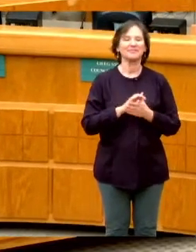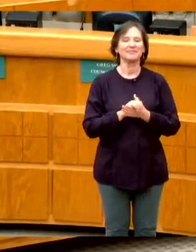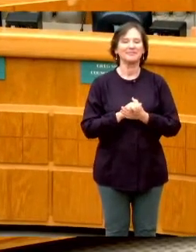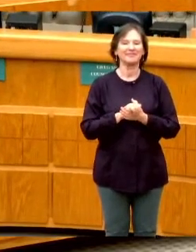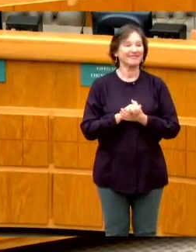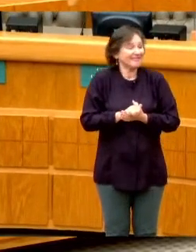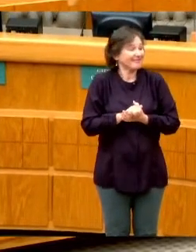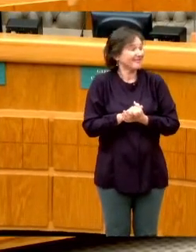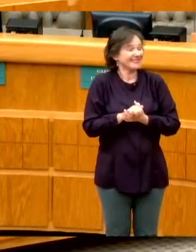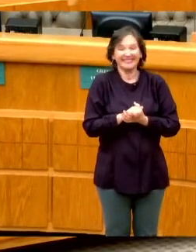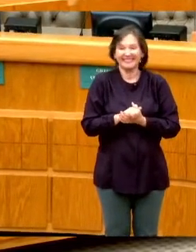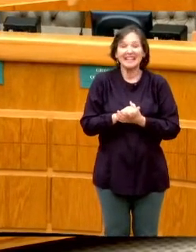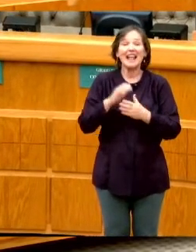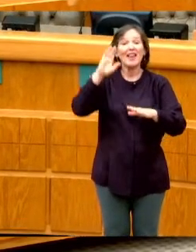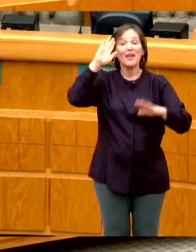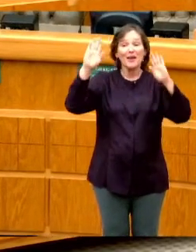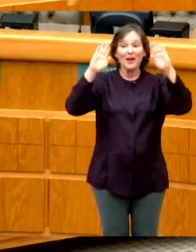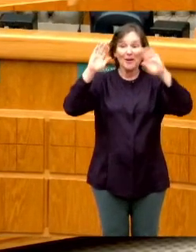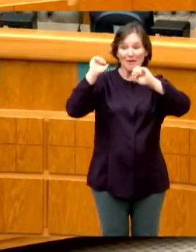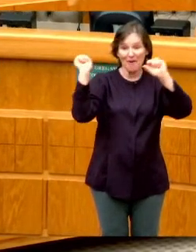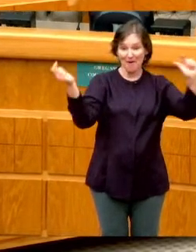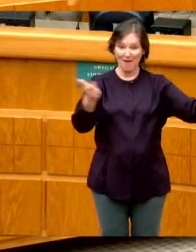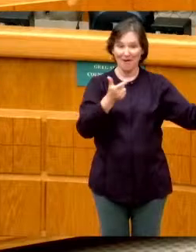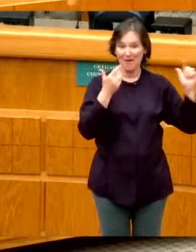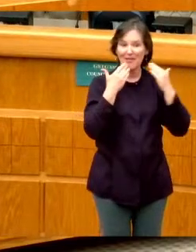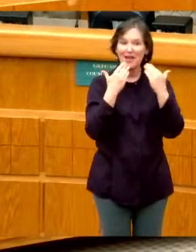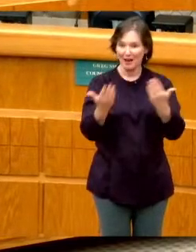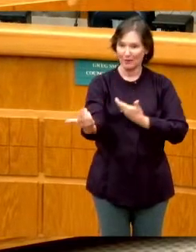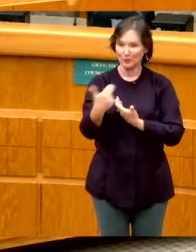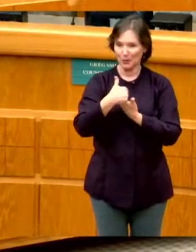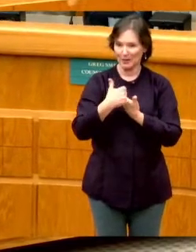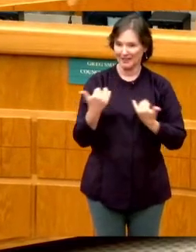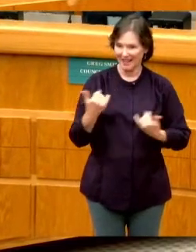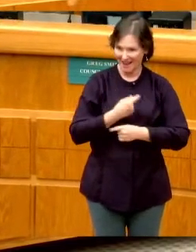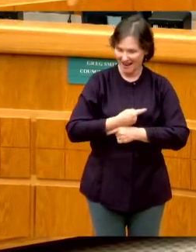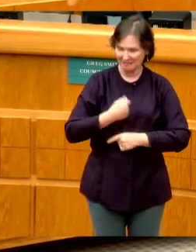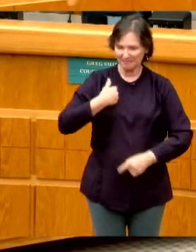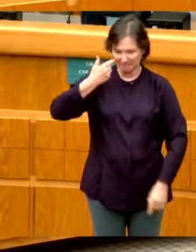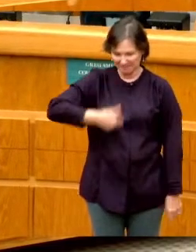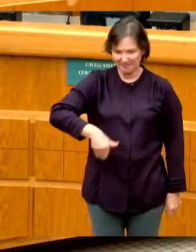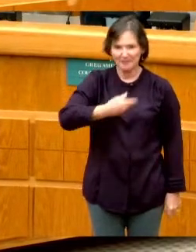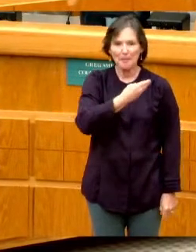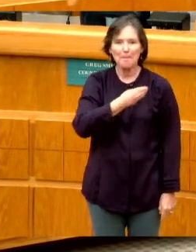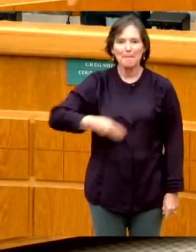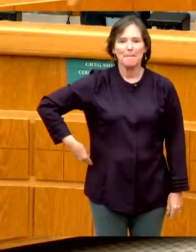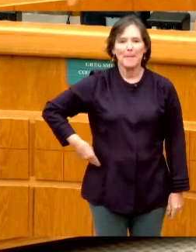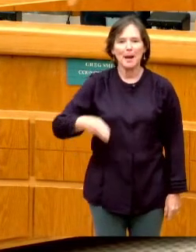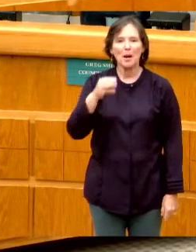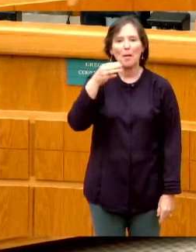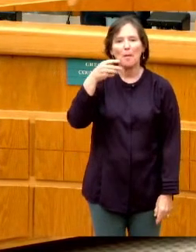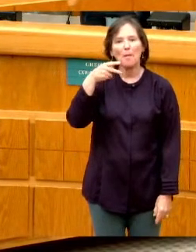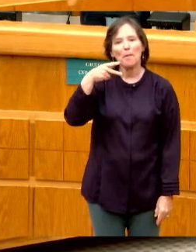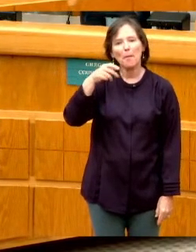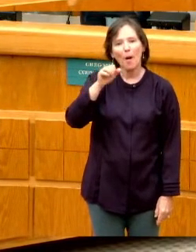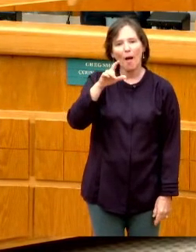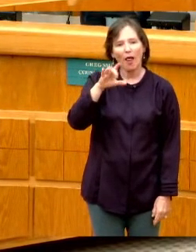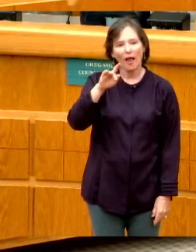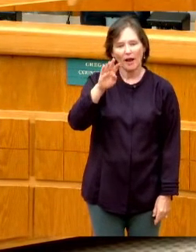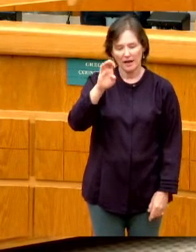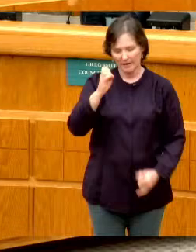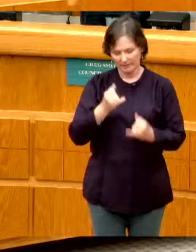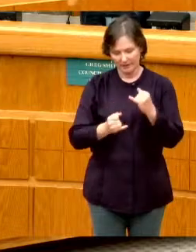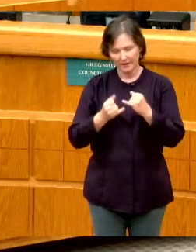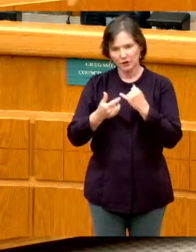okay. Hello, everyone, and thank you all for joining me this afternoon. I'm Mayor Paulette Guajardo, and I'm going to start the update